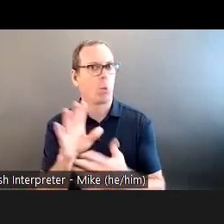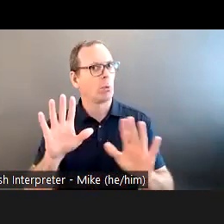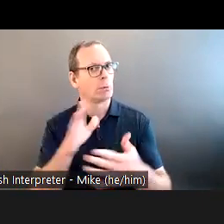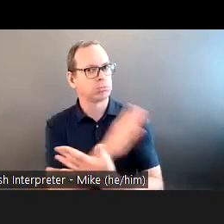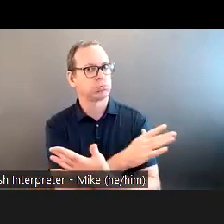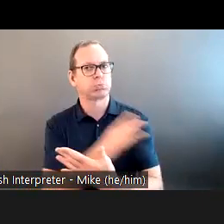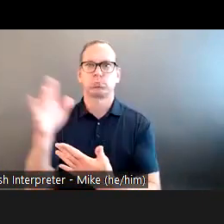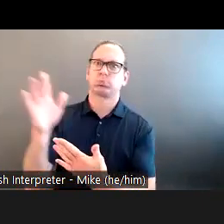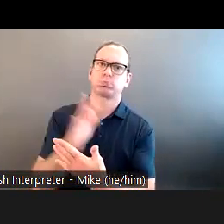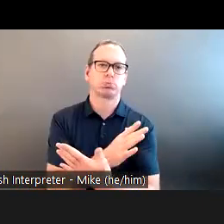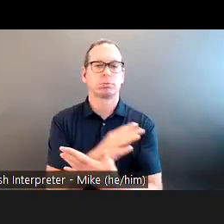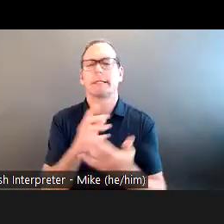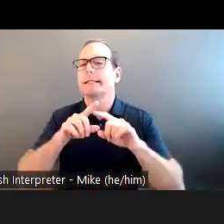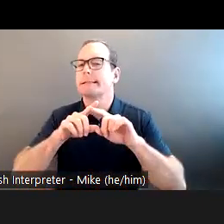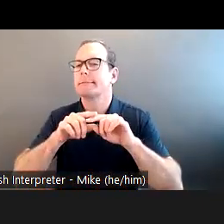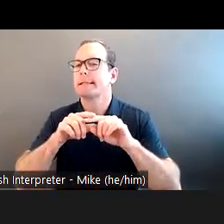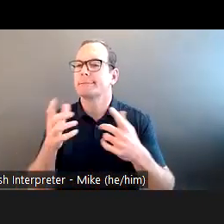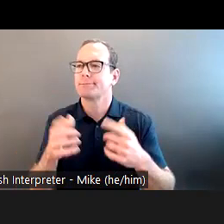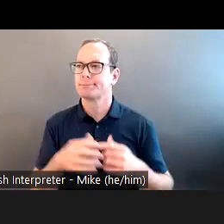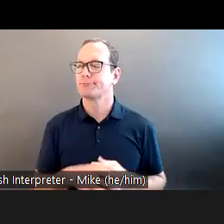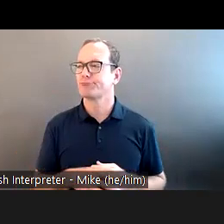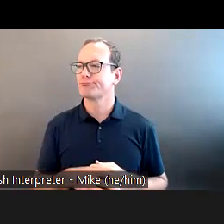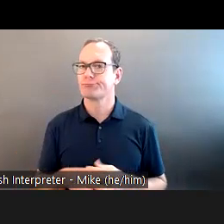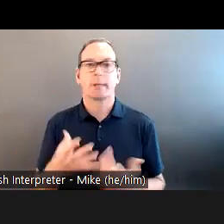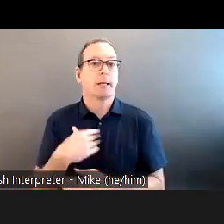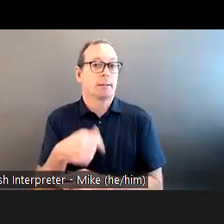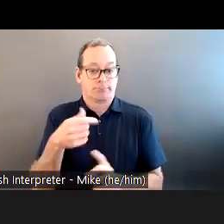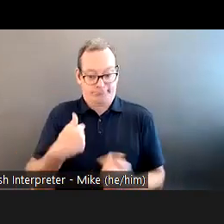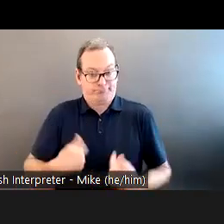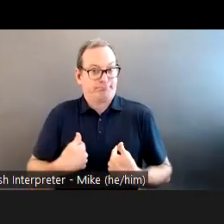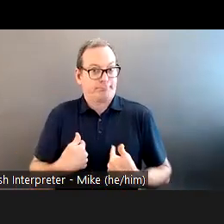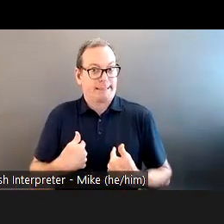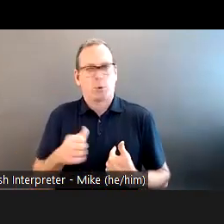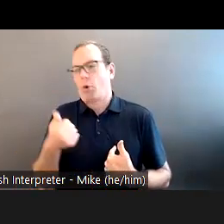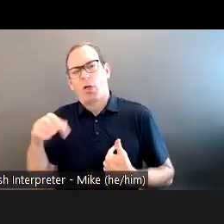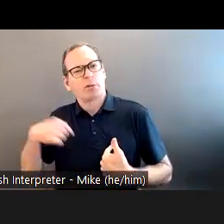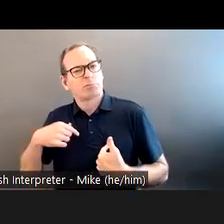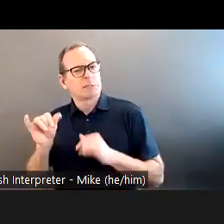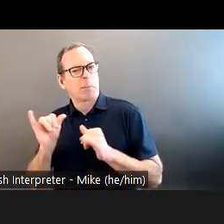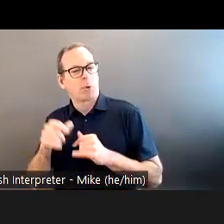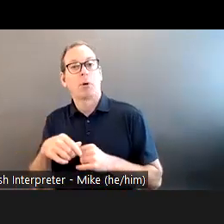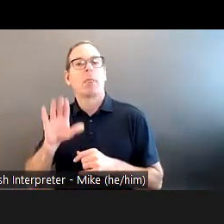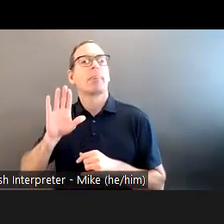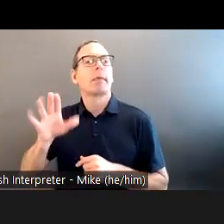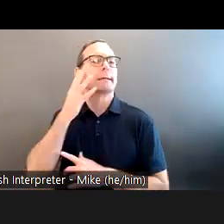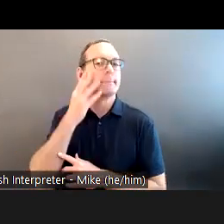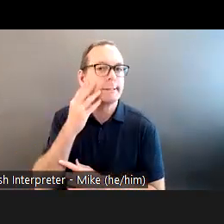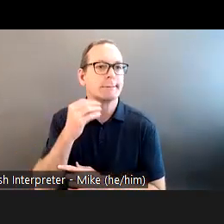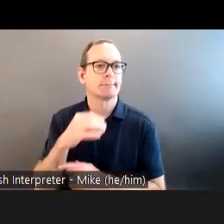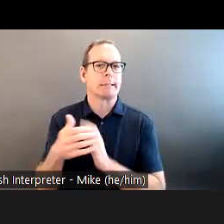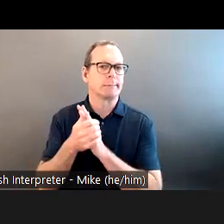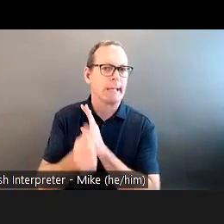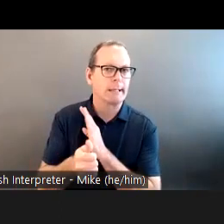lot by the expertise and the experience of the capacity assessor. Some capacity assessors are social workers